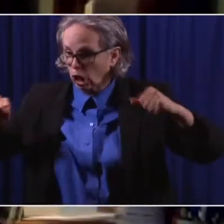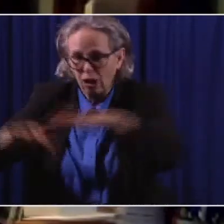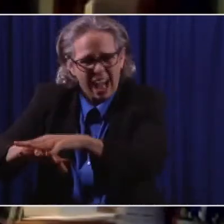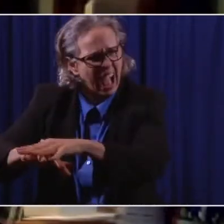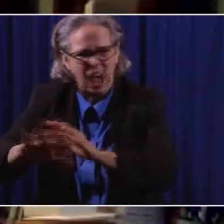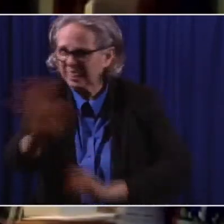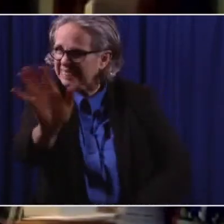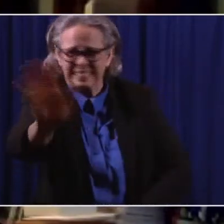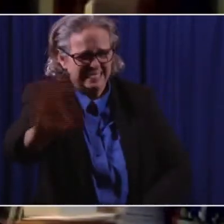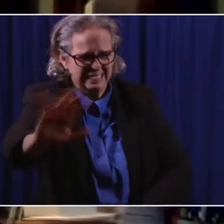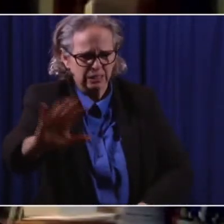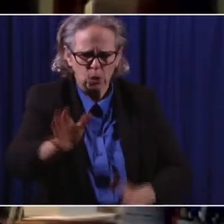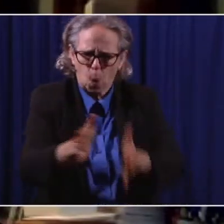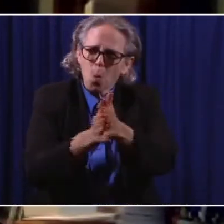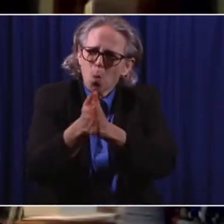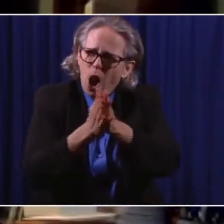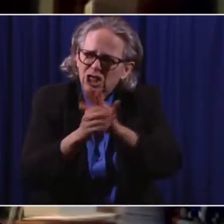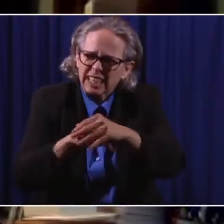hands frequently.